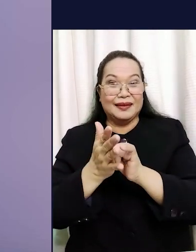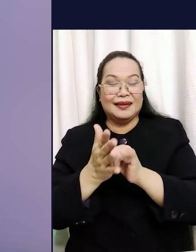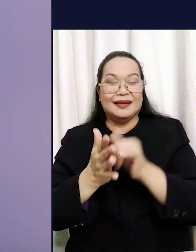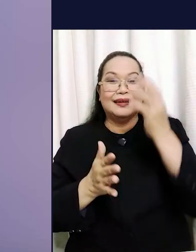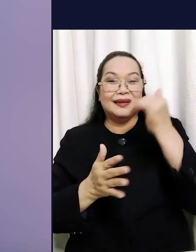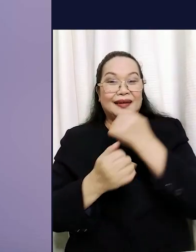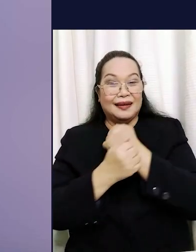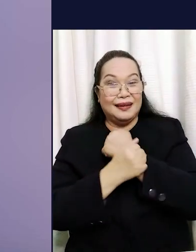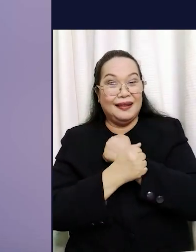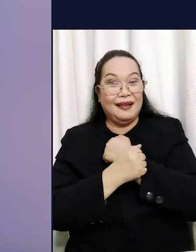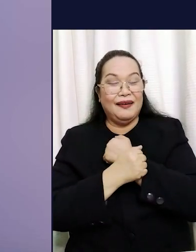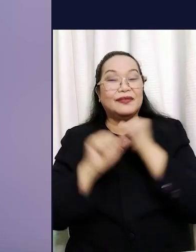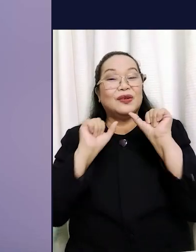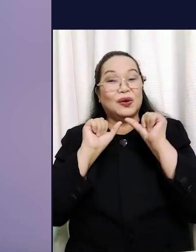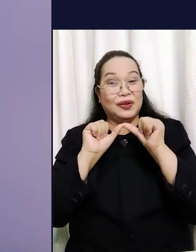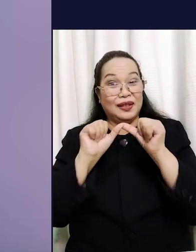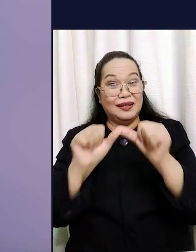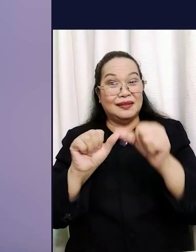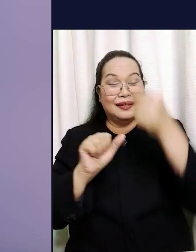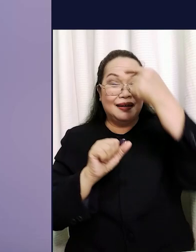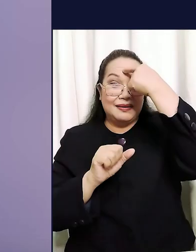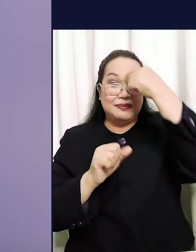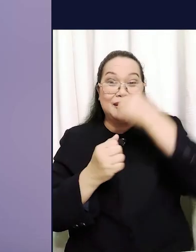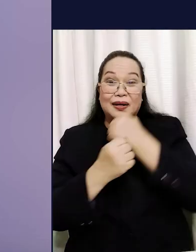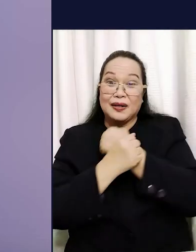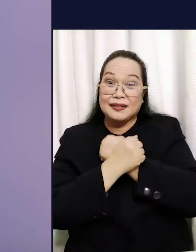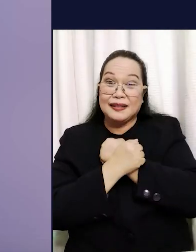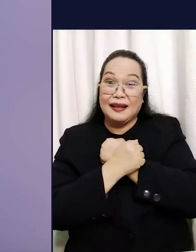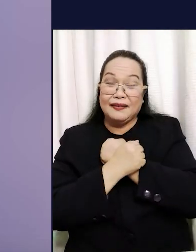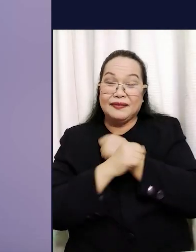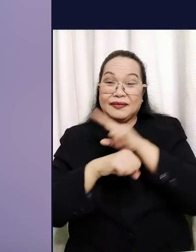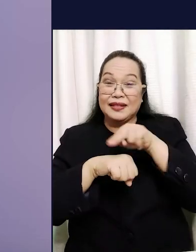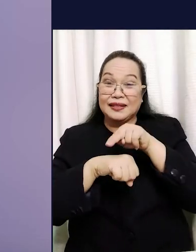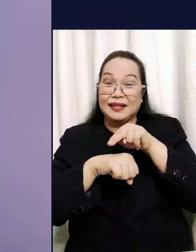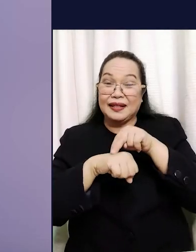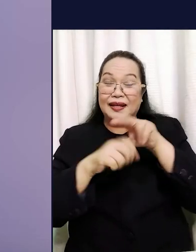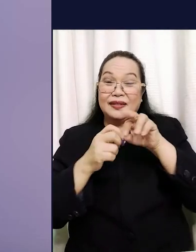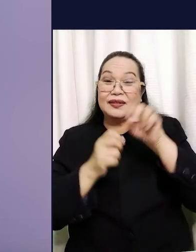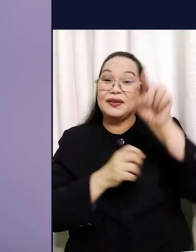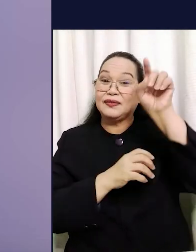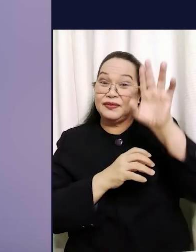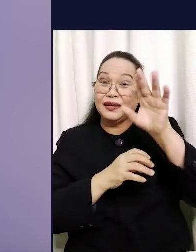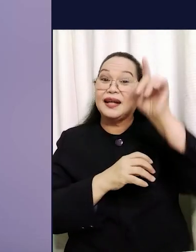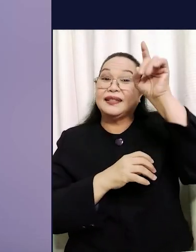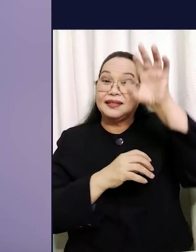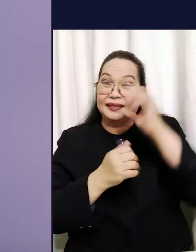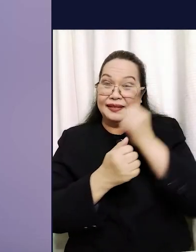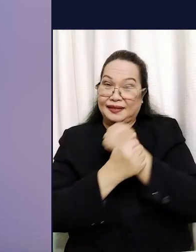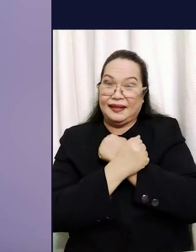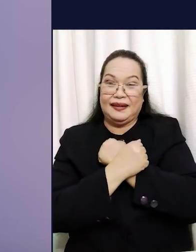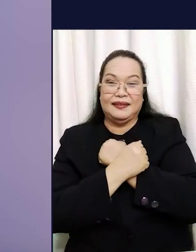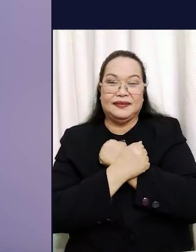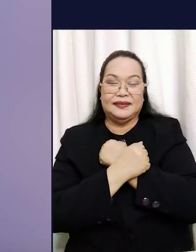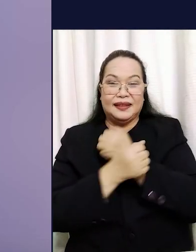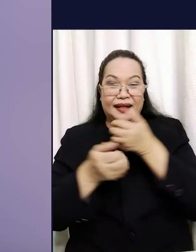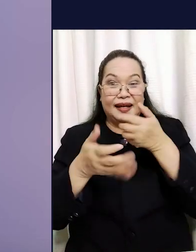the nature of love. Let love emerge, mga kapatid.